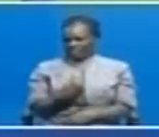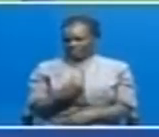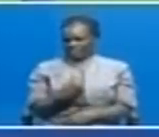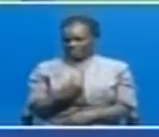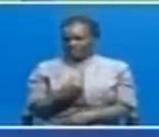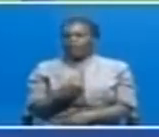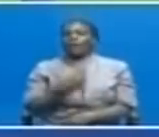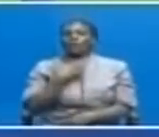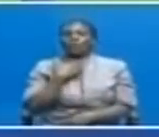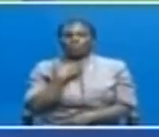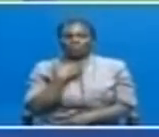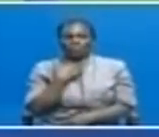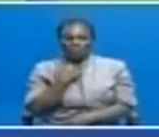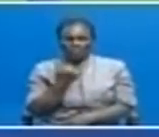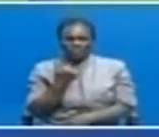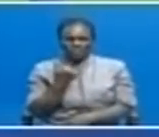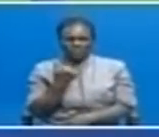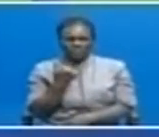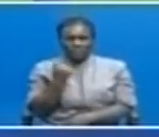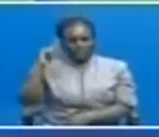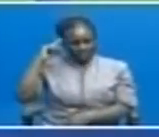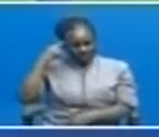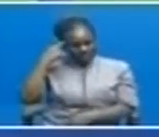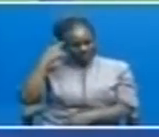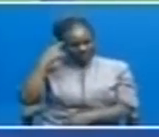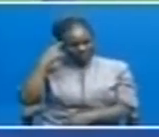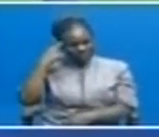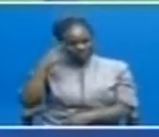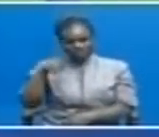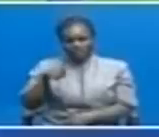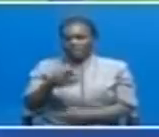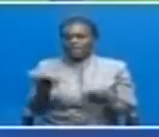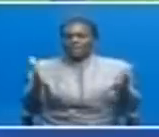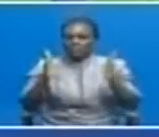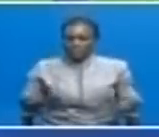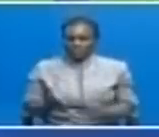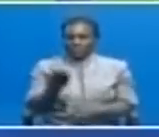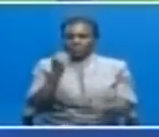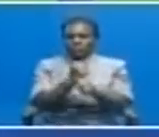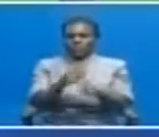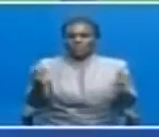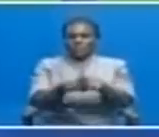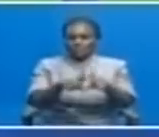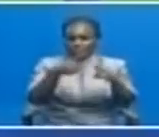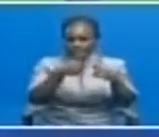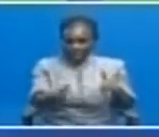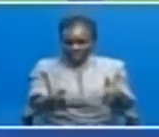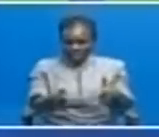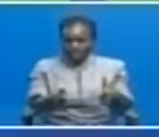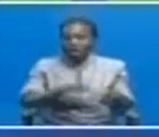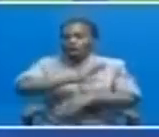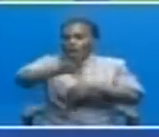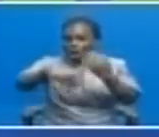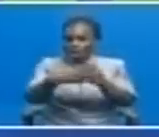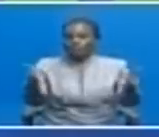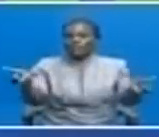race, whether fast or slow, so I think a championship is a anyone race, so at the starting line, we are all the